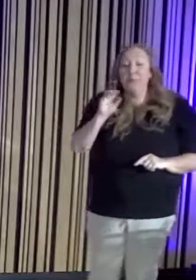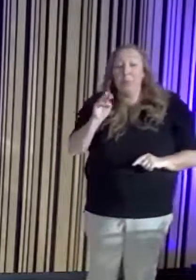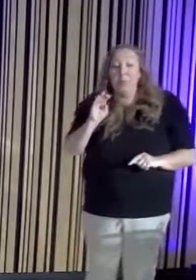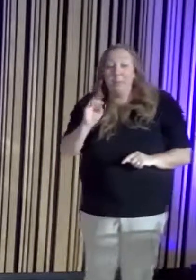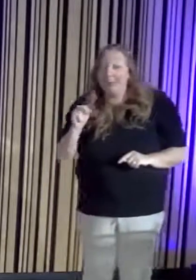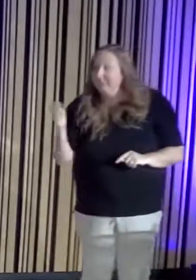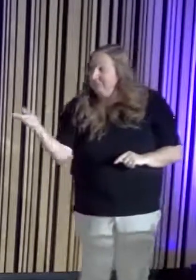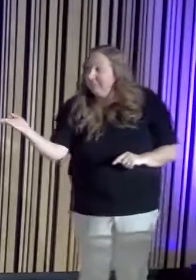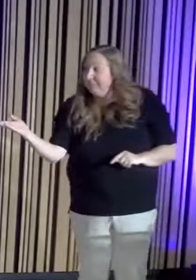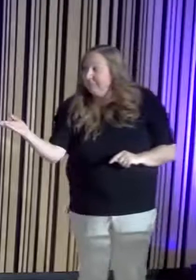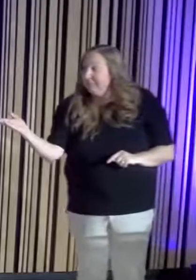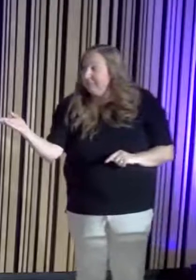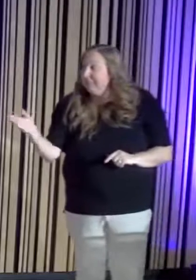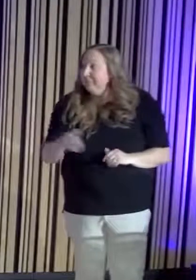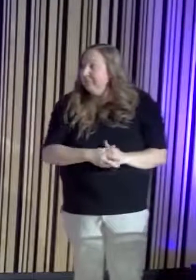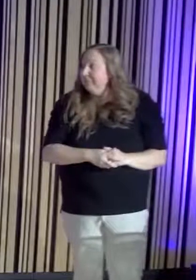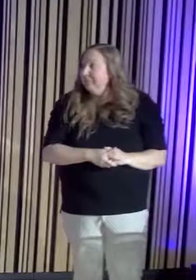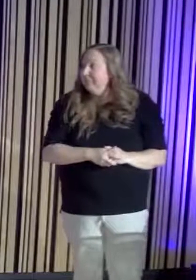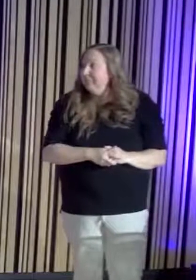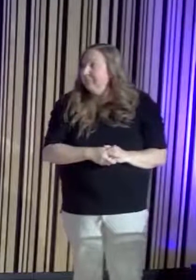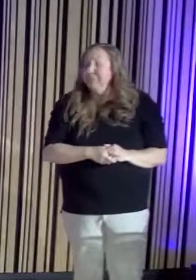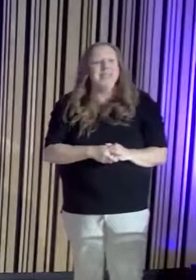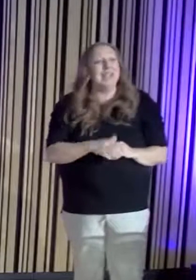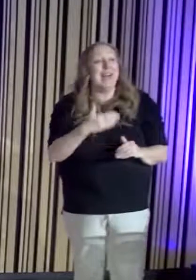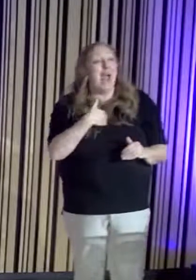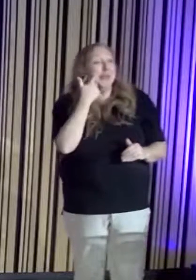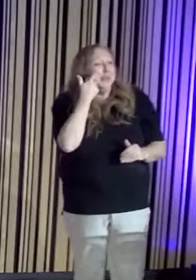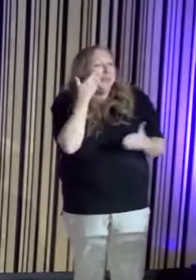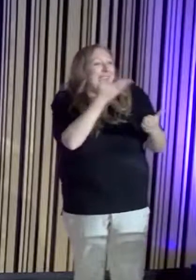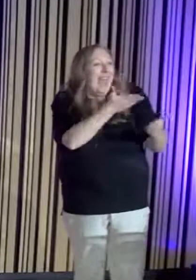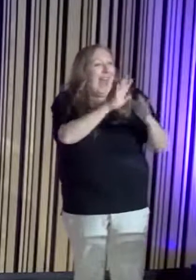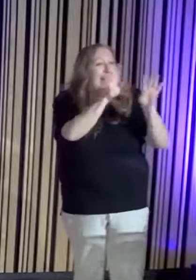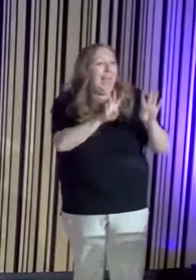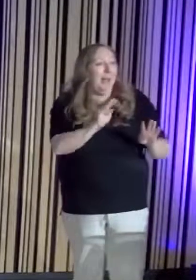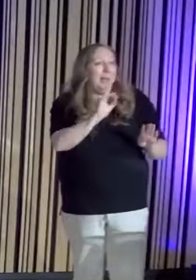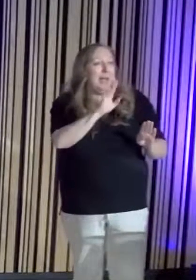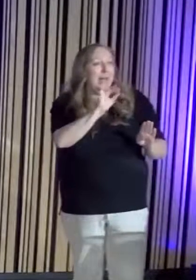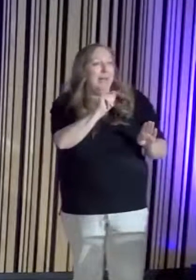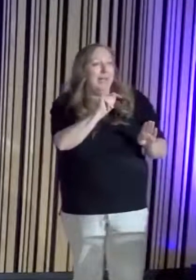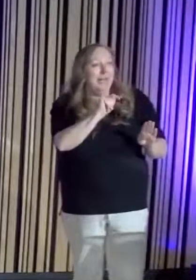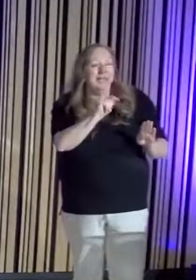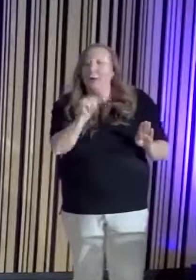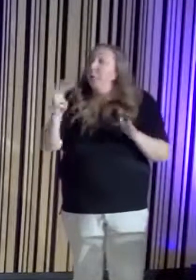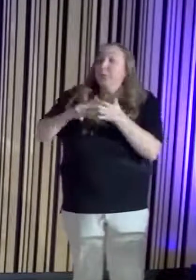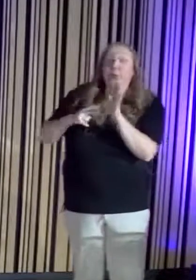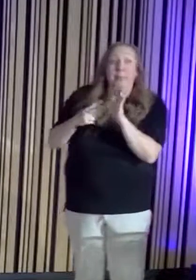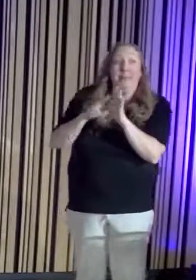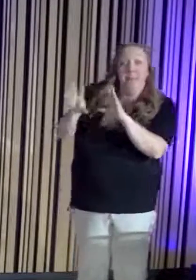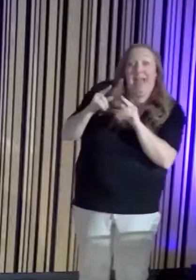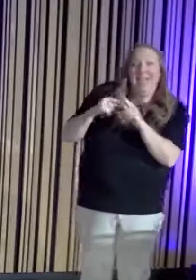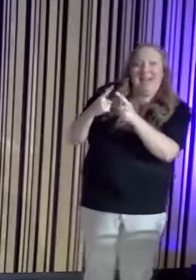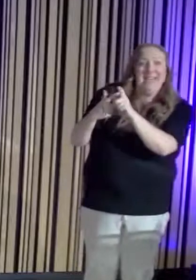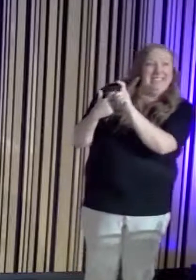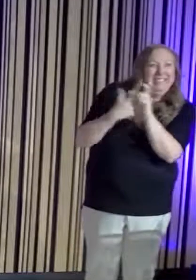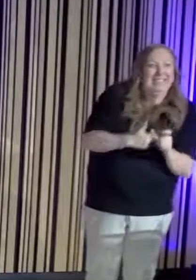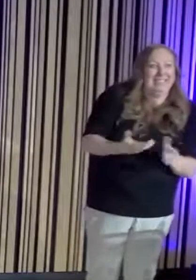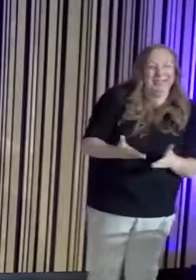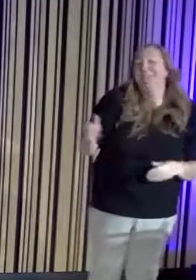Yeah. I was there. Oh, you were there, okay. Yeah. So even more honored that you rushed over here to come to this.